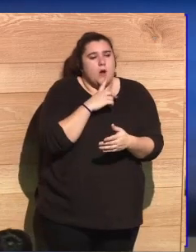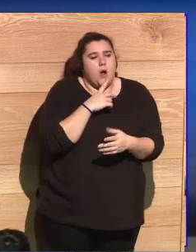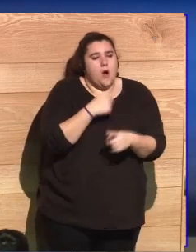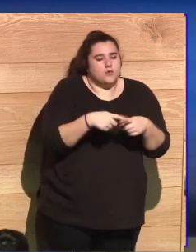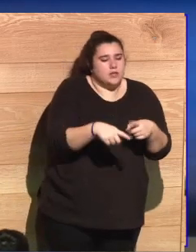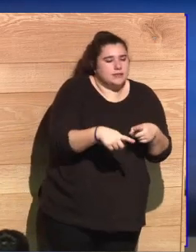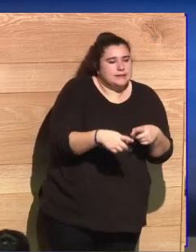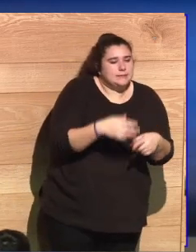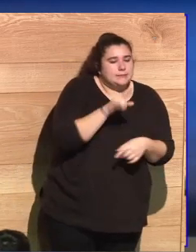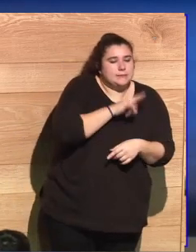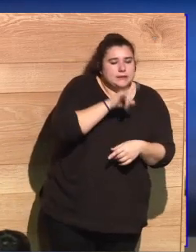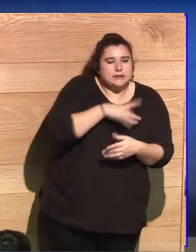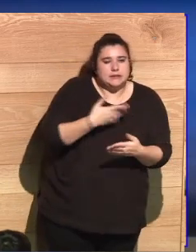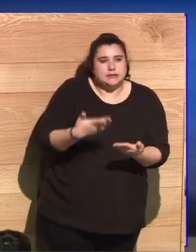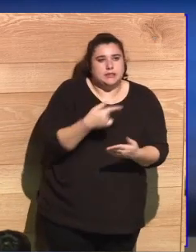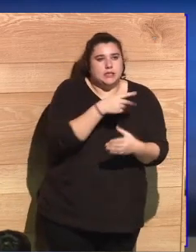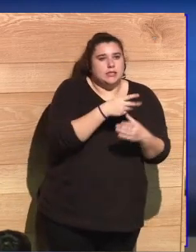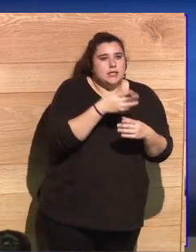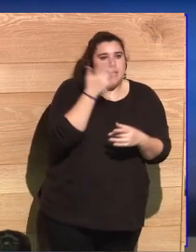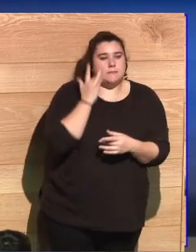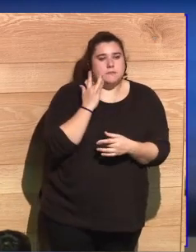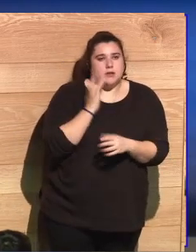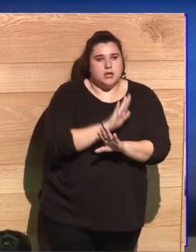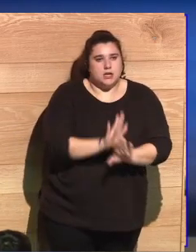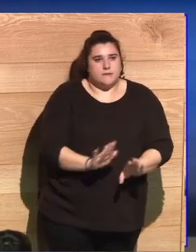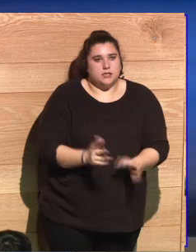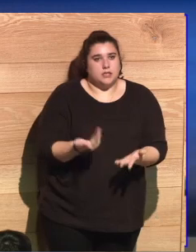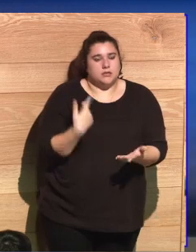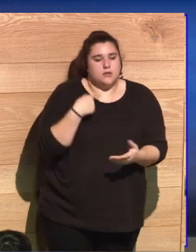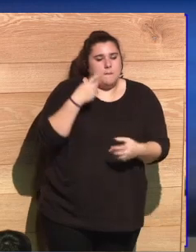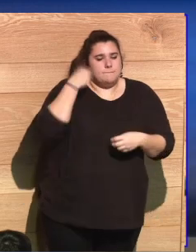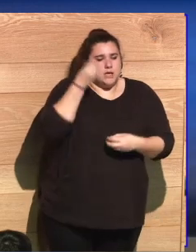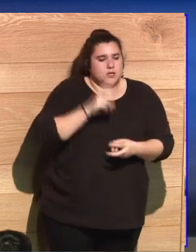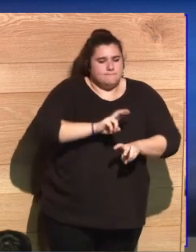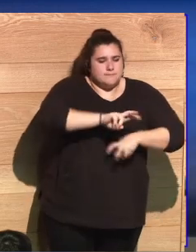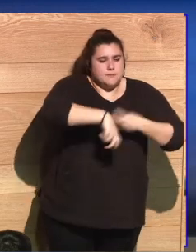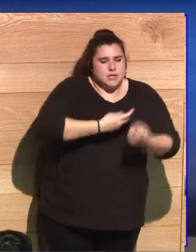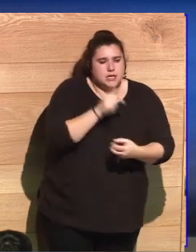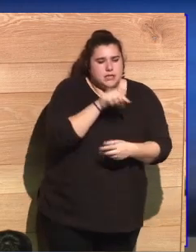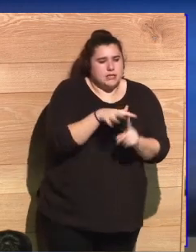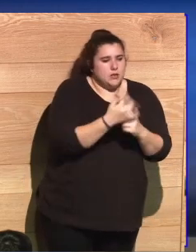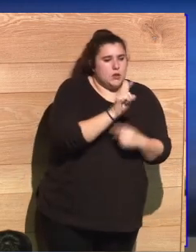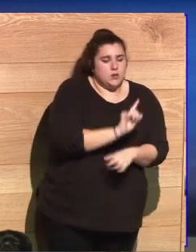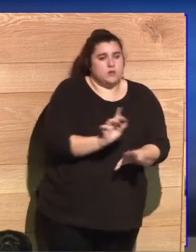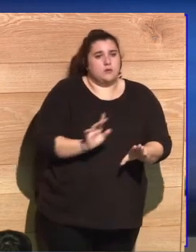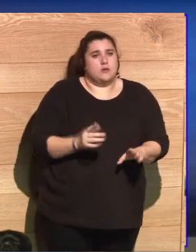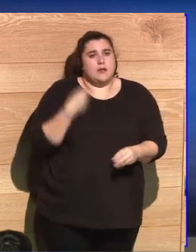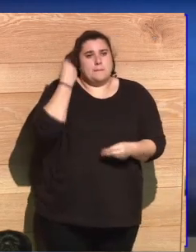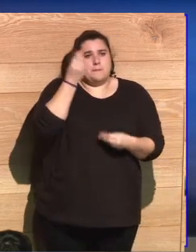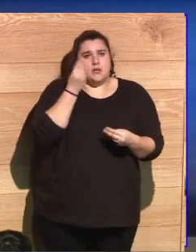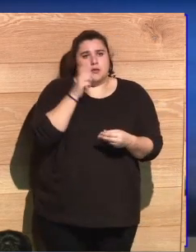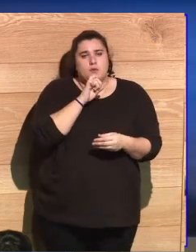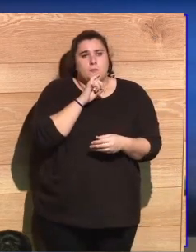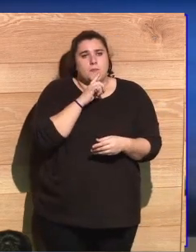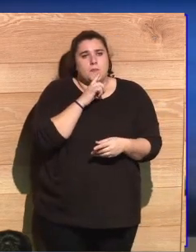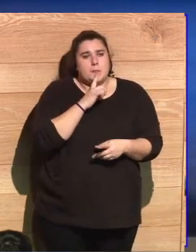not, I don't consider that reinventing. I think that's just, you know, coming back to yourself, finding your